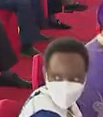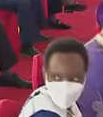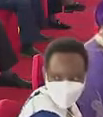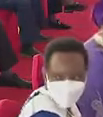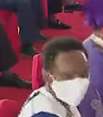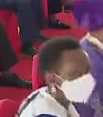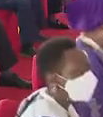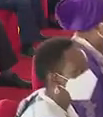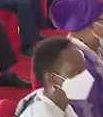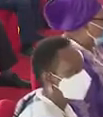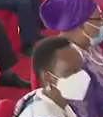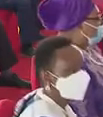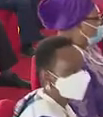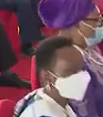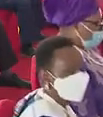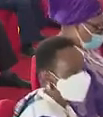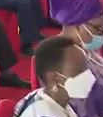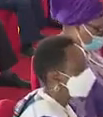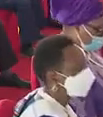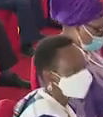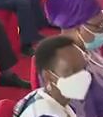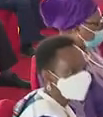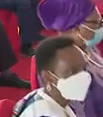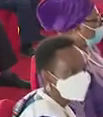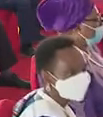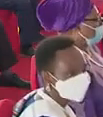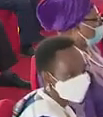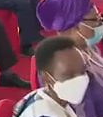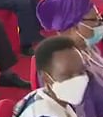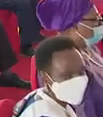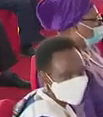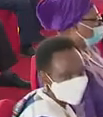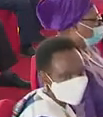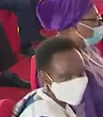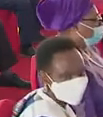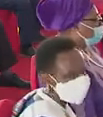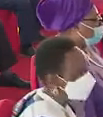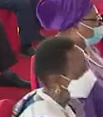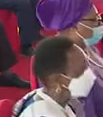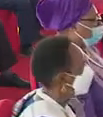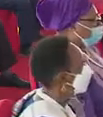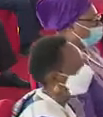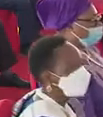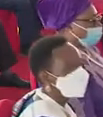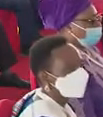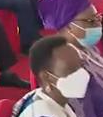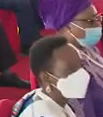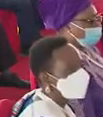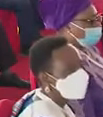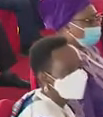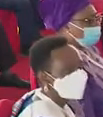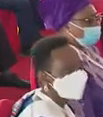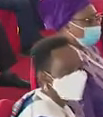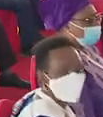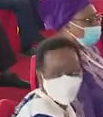Your Excellency, the little girl is inviting Honorable Raila Amolo Odinga to apex his signature. Sorry for that hiccup. So,